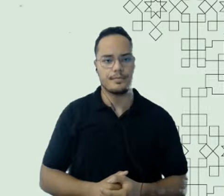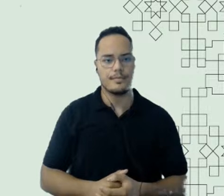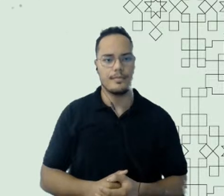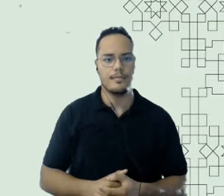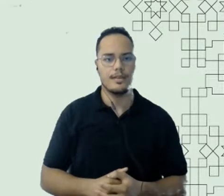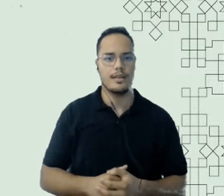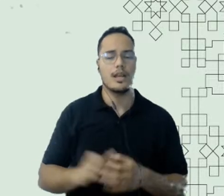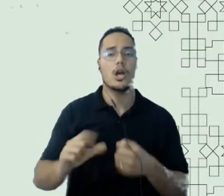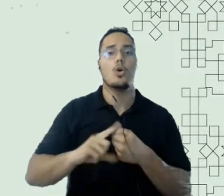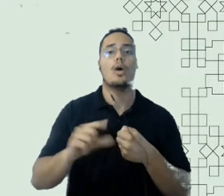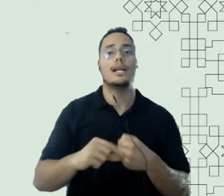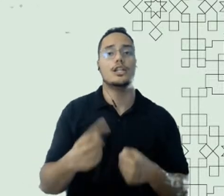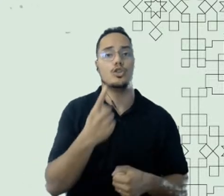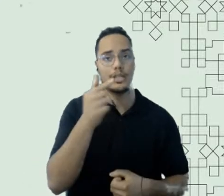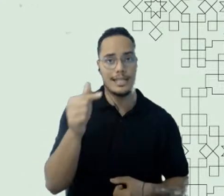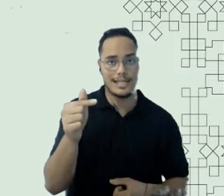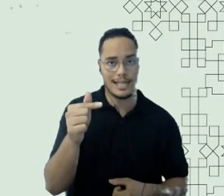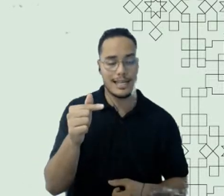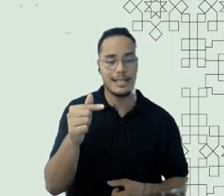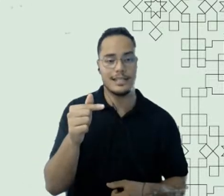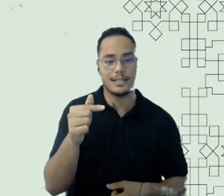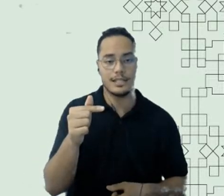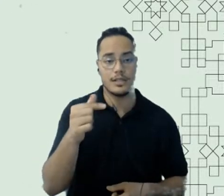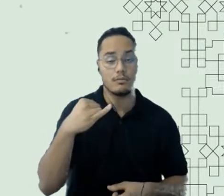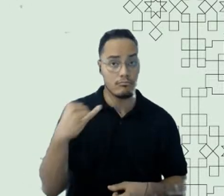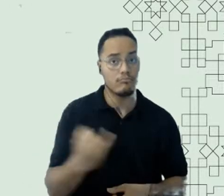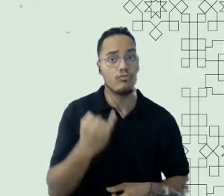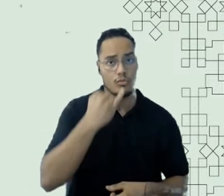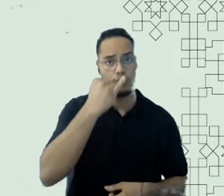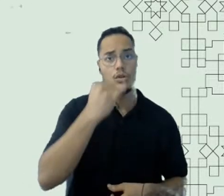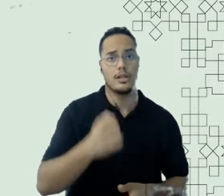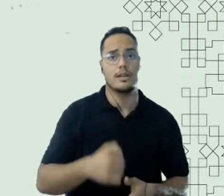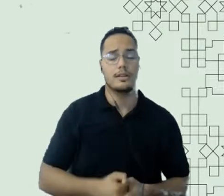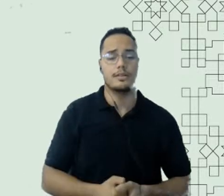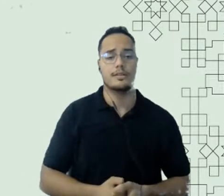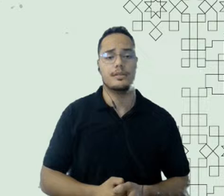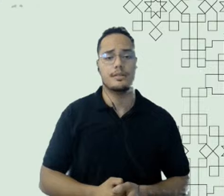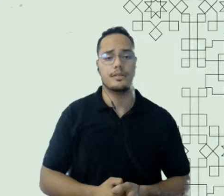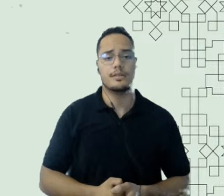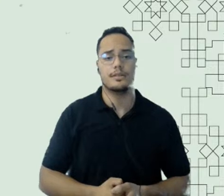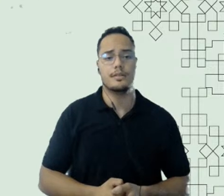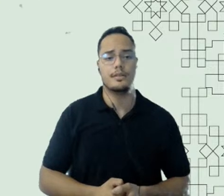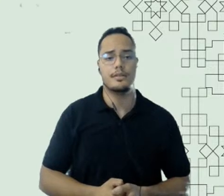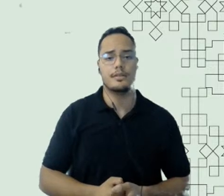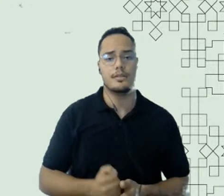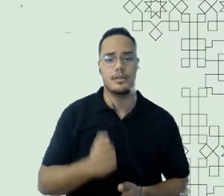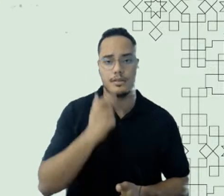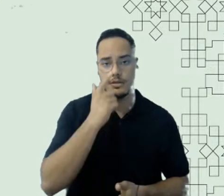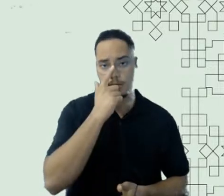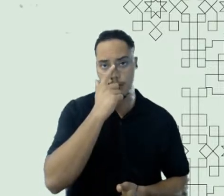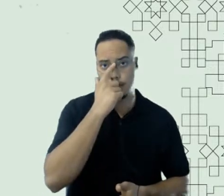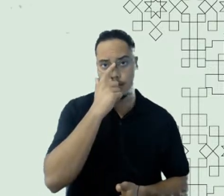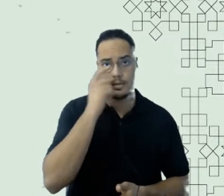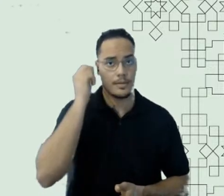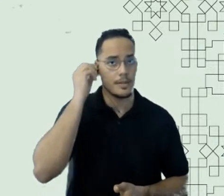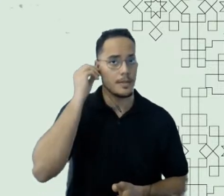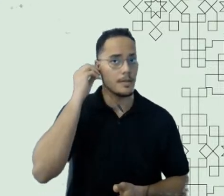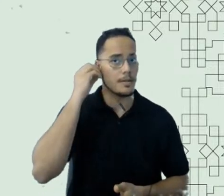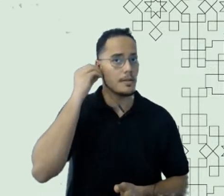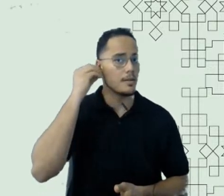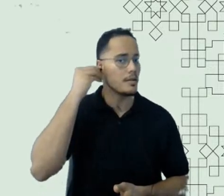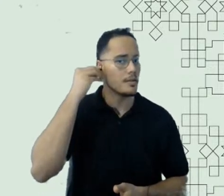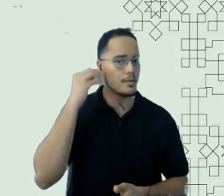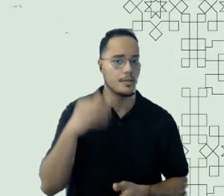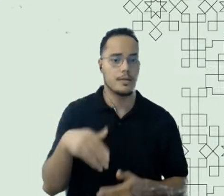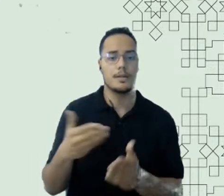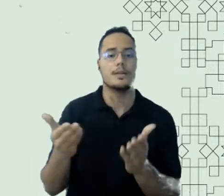when we talk about the 2019 directive on copyright in the digital single market, we should not forget that it was part of what we